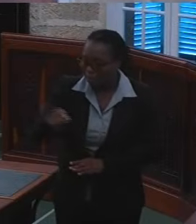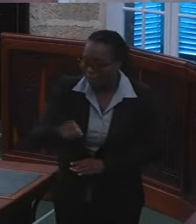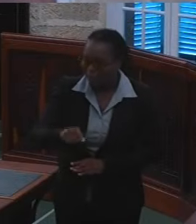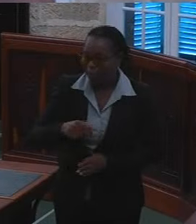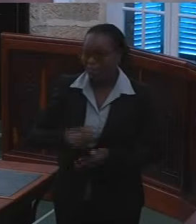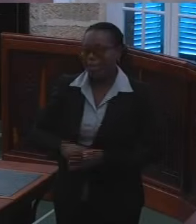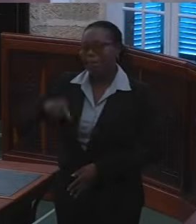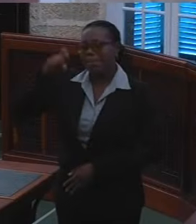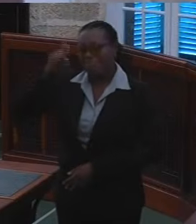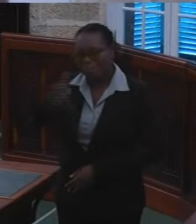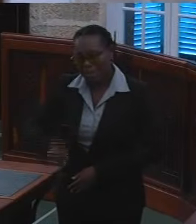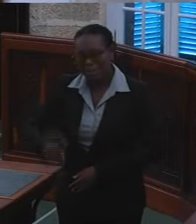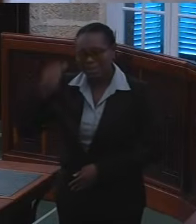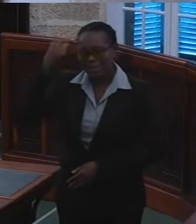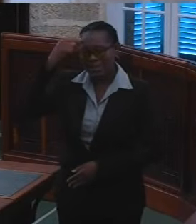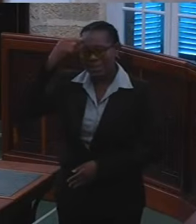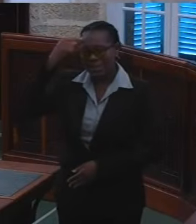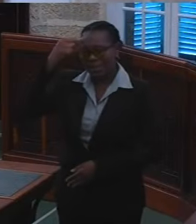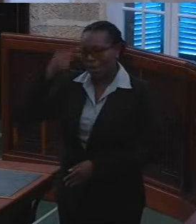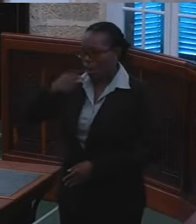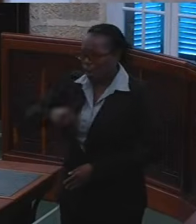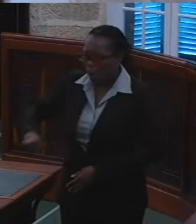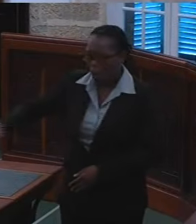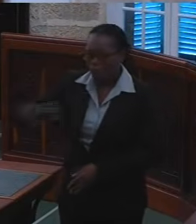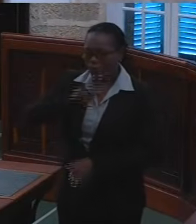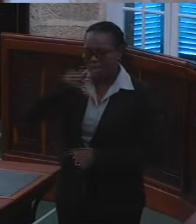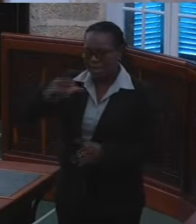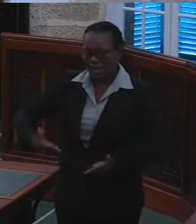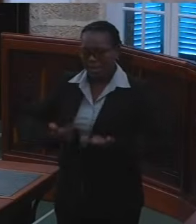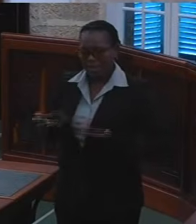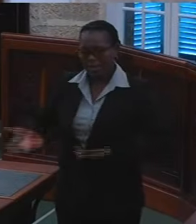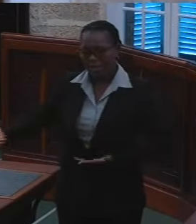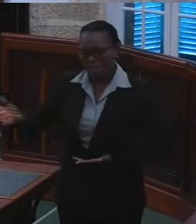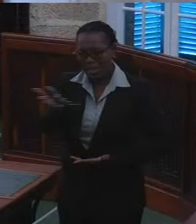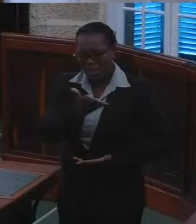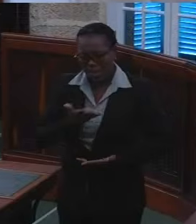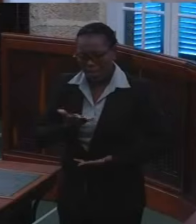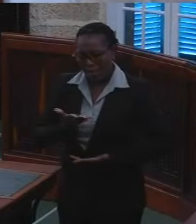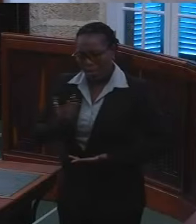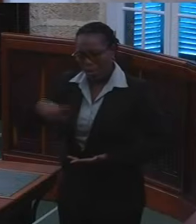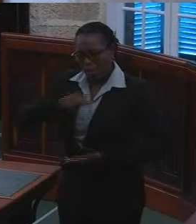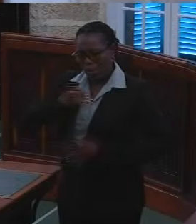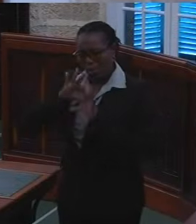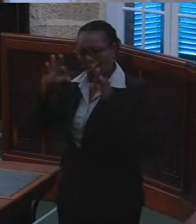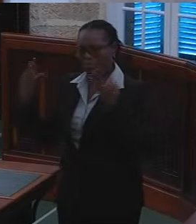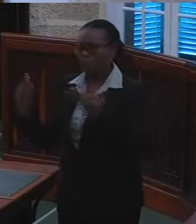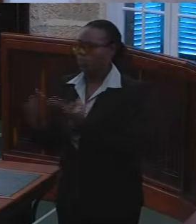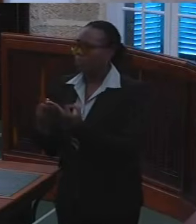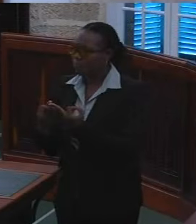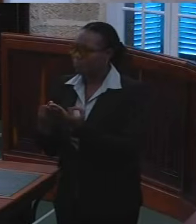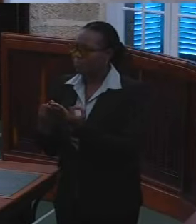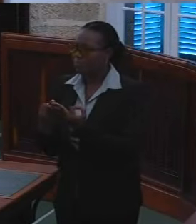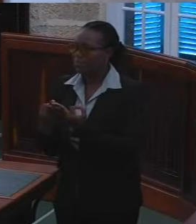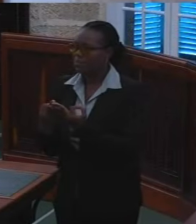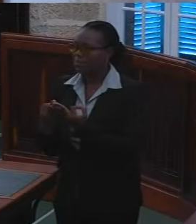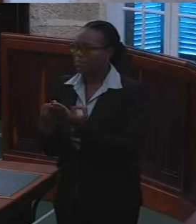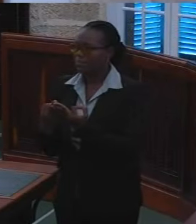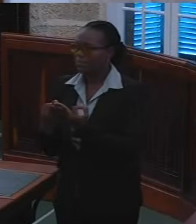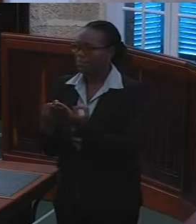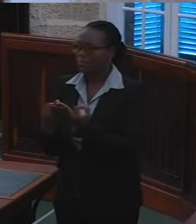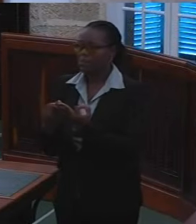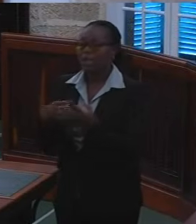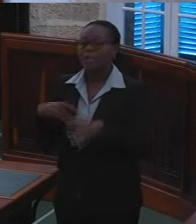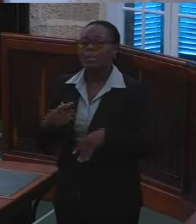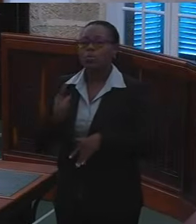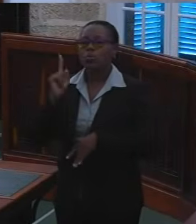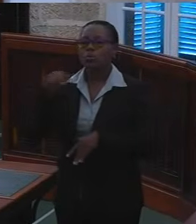must see itself as a big family raising that child. And there was respect across the board. And dare you to go home